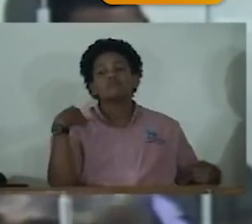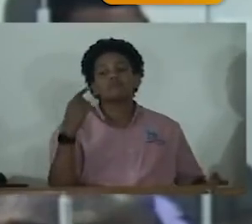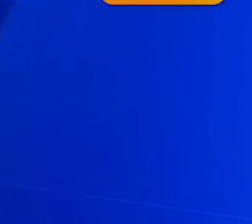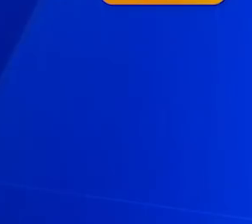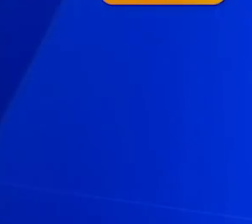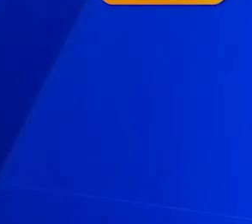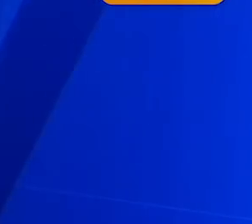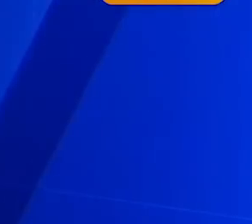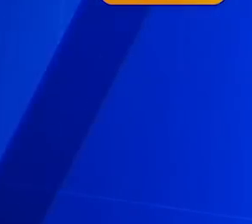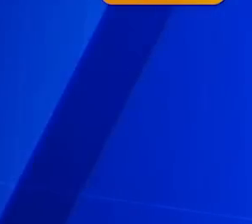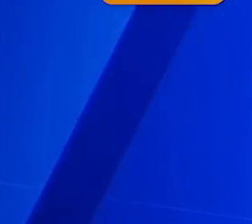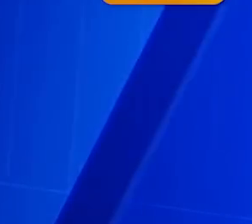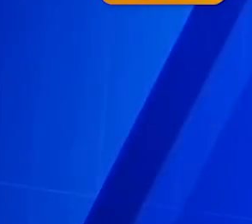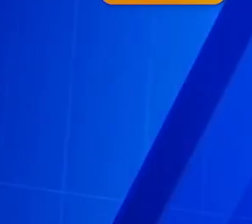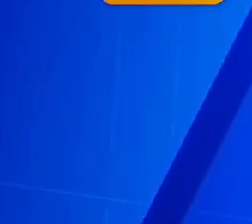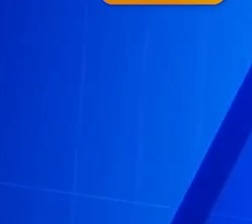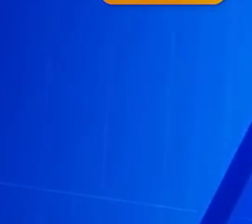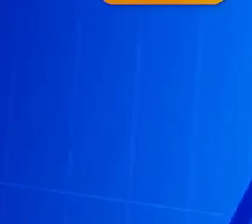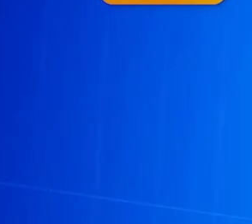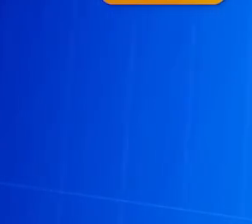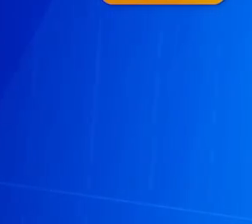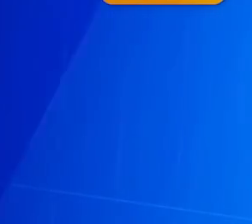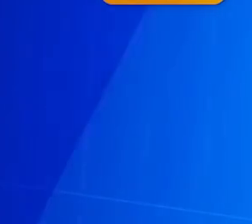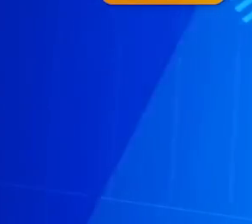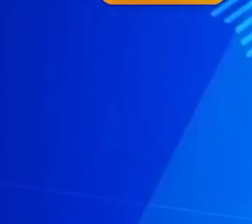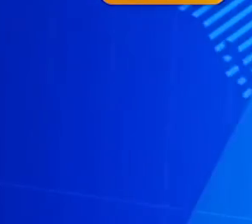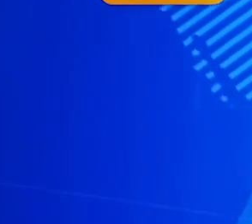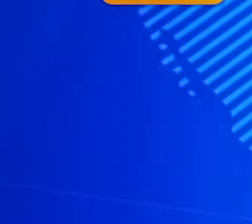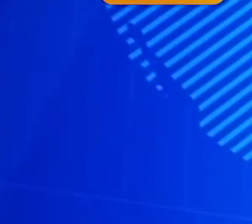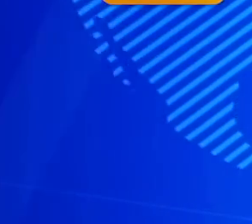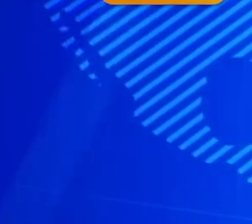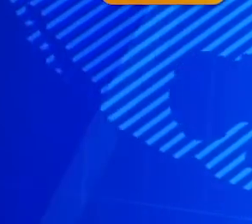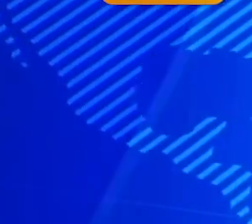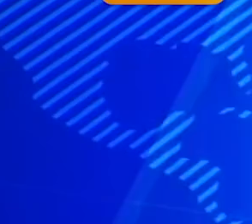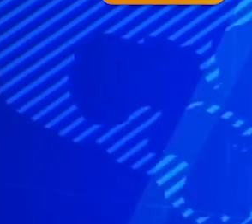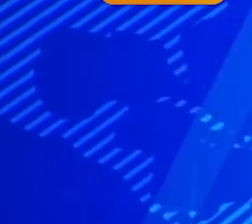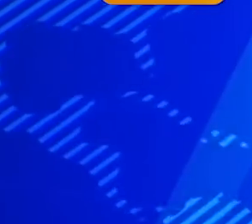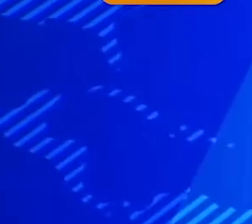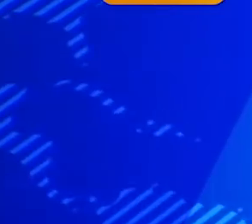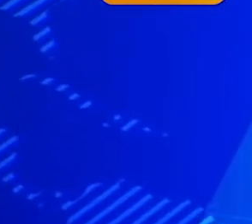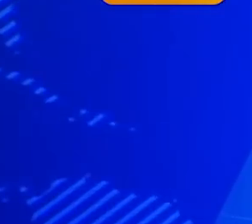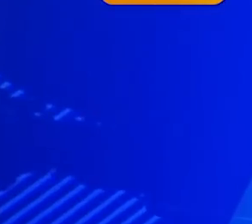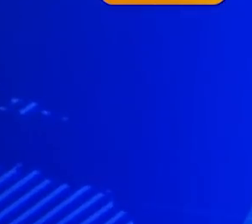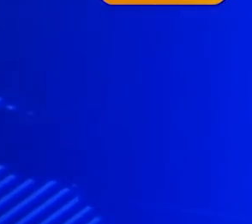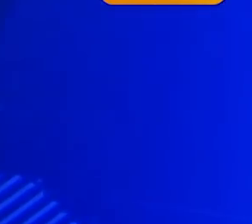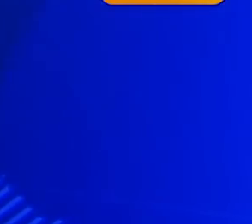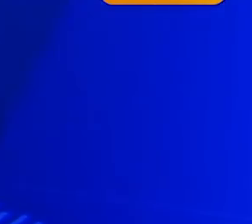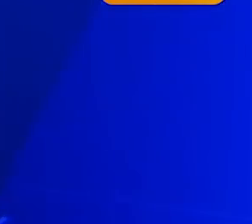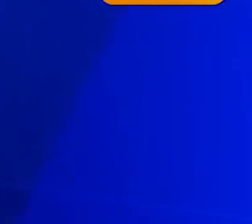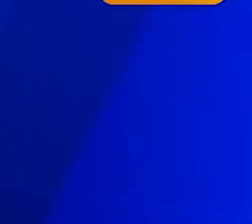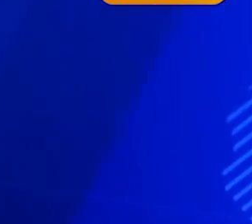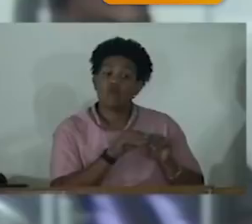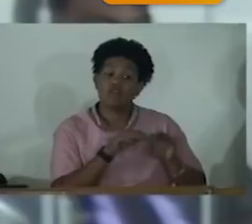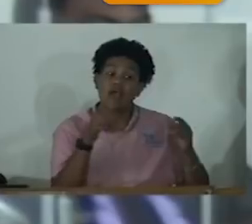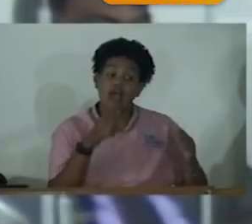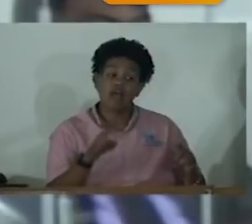February 28, 2020. He says the positive turnaround resulted from various reform measures implemented on April 1,